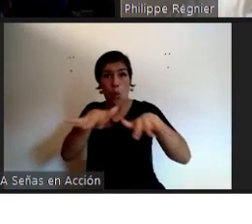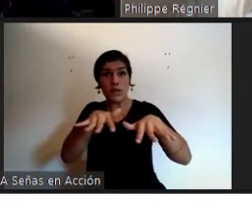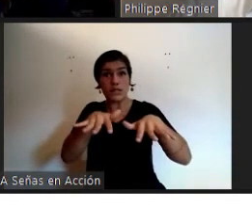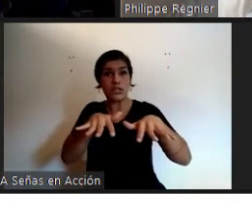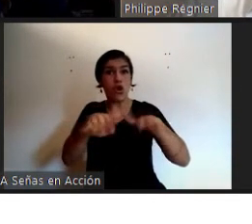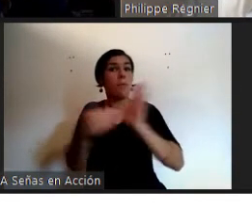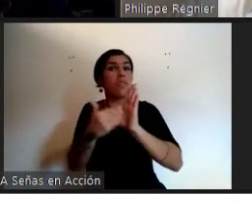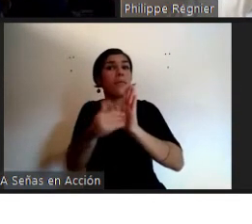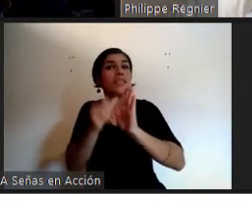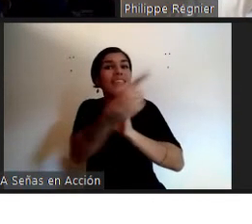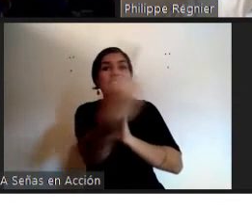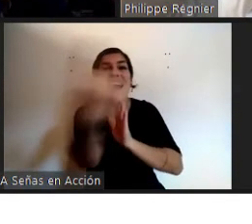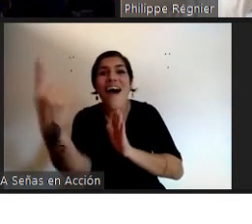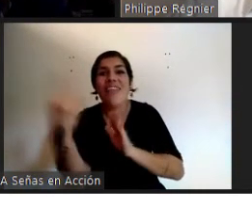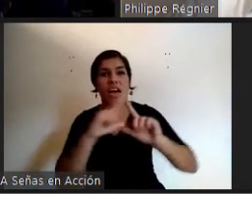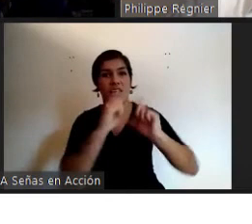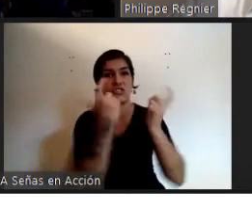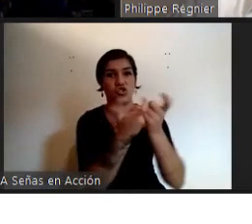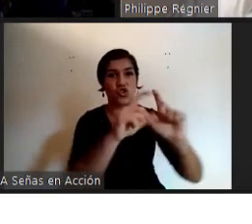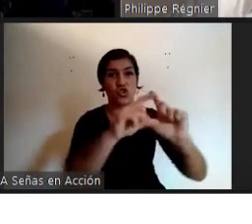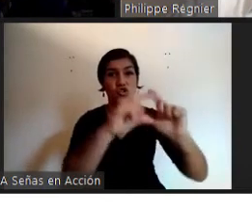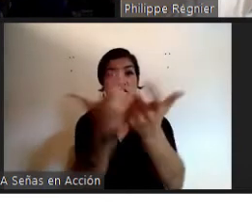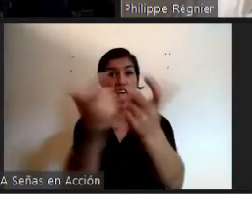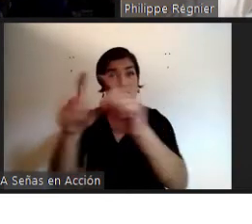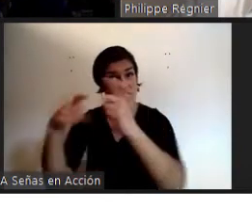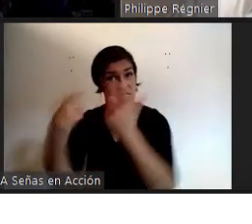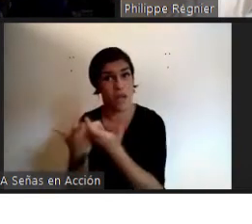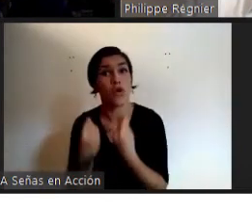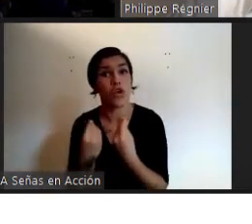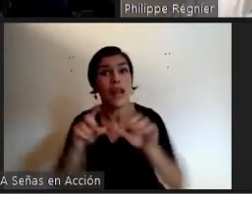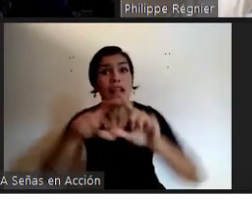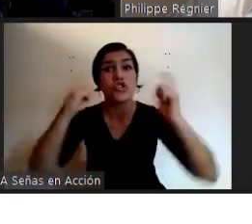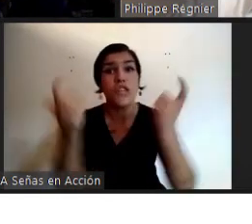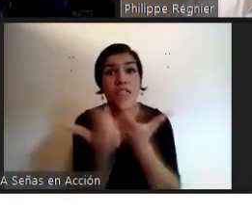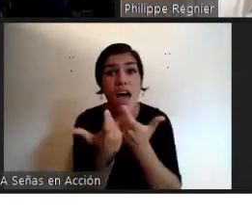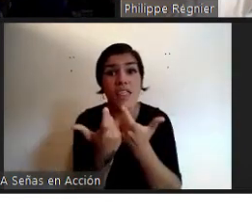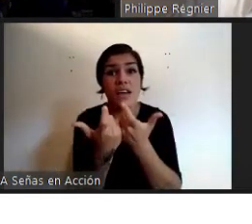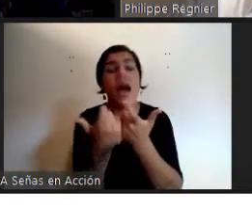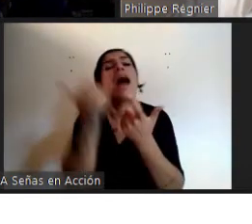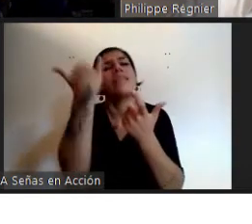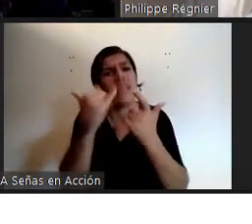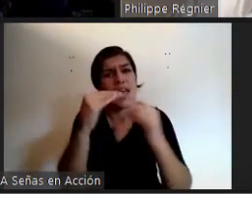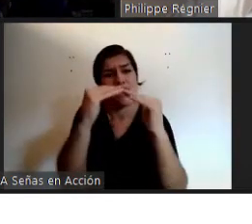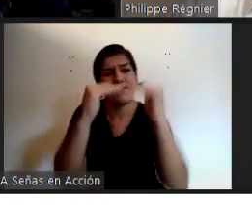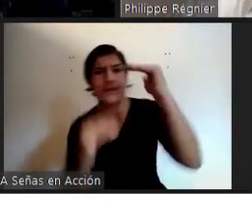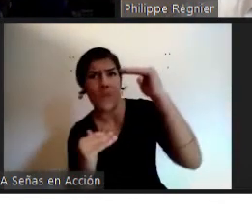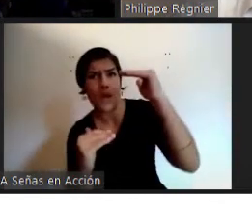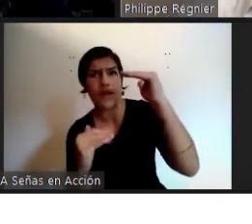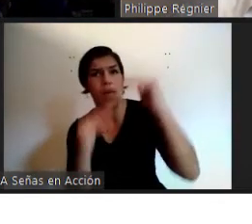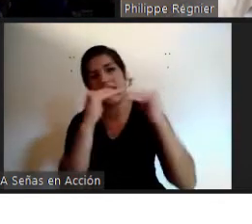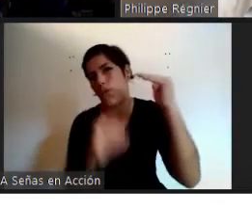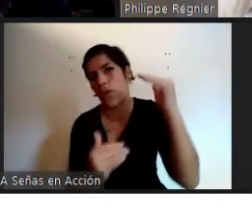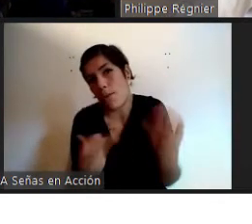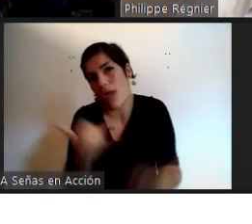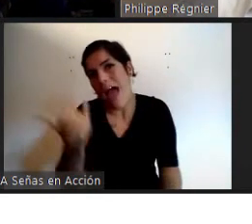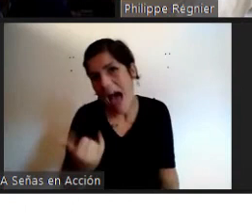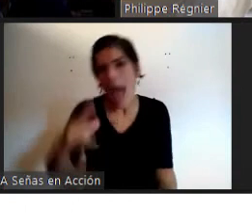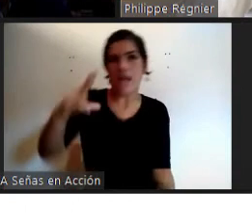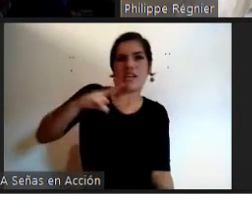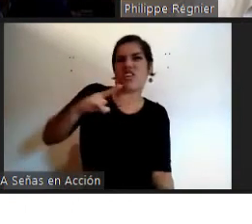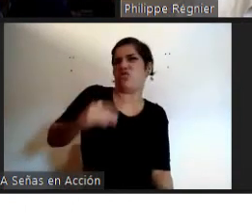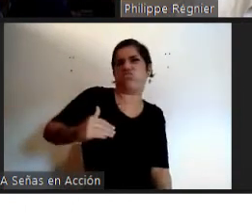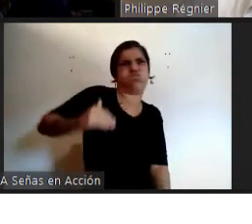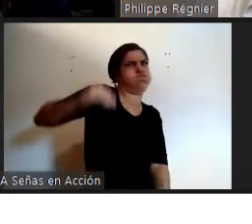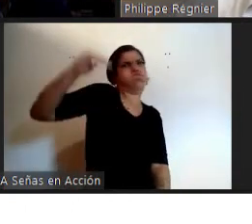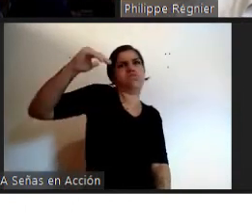generated societies that are unequal from a material point of view, but also under leadership that is